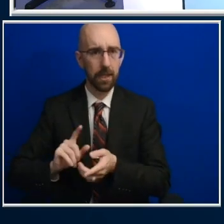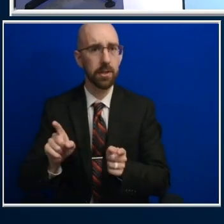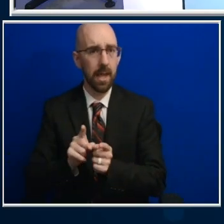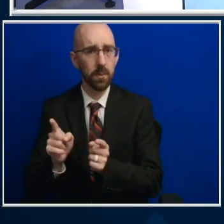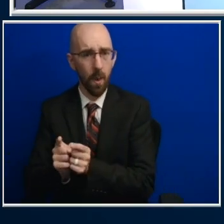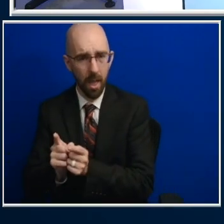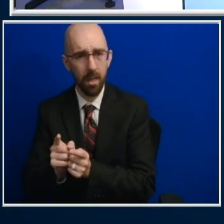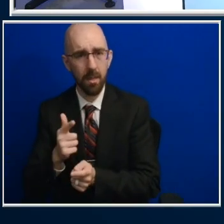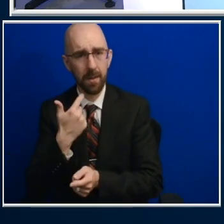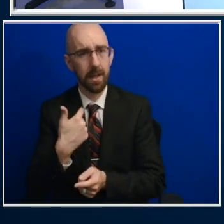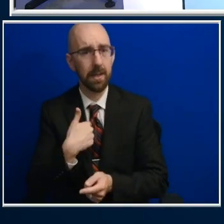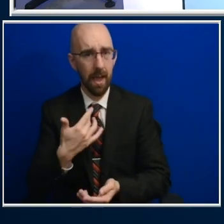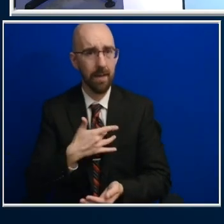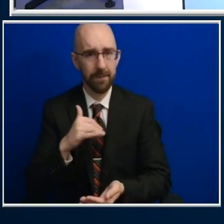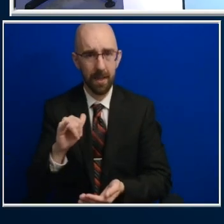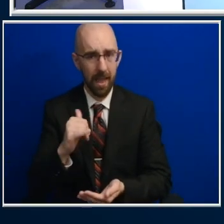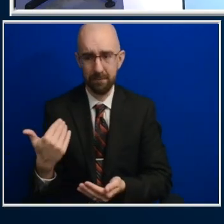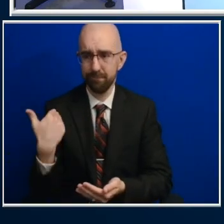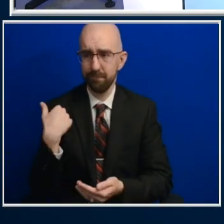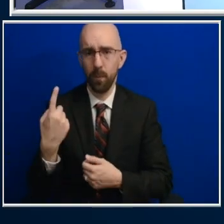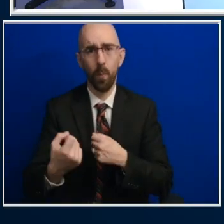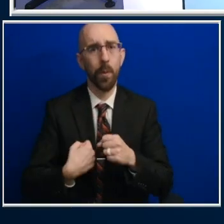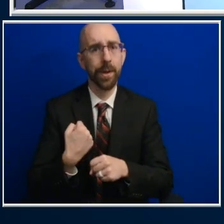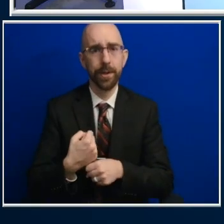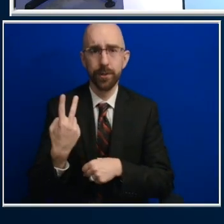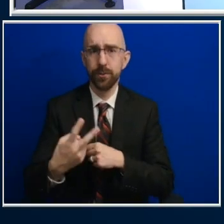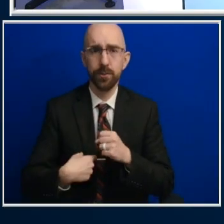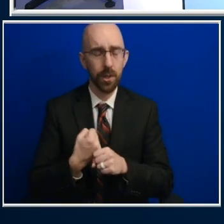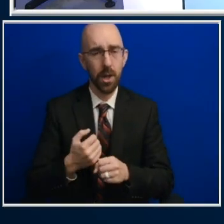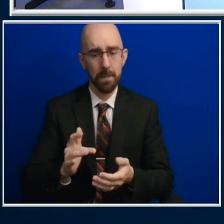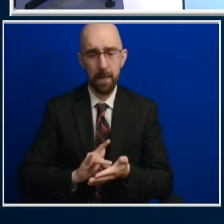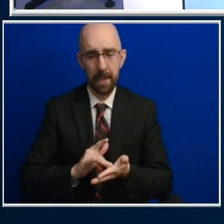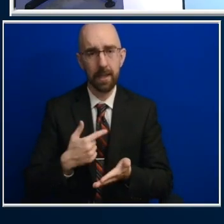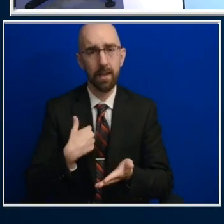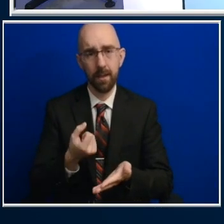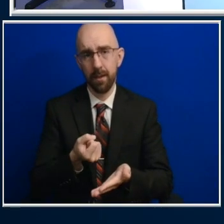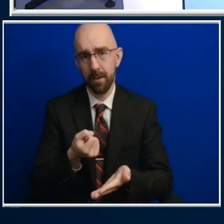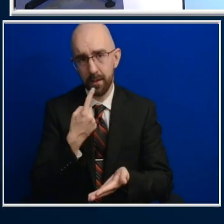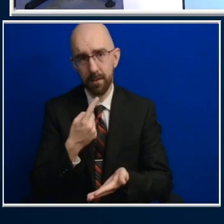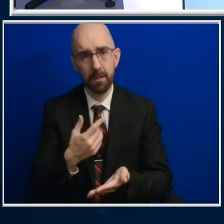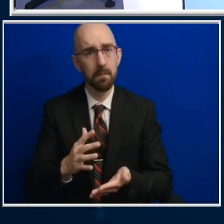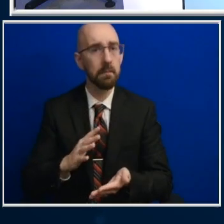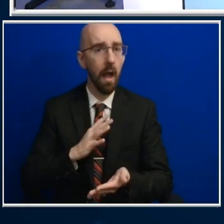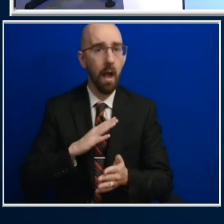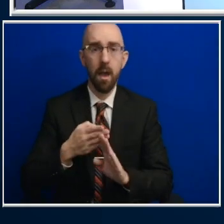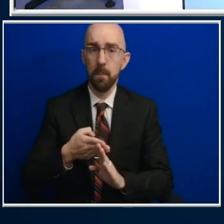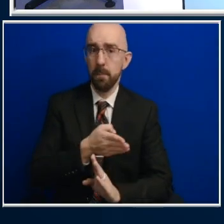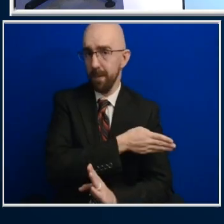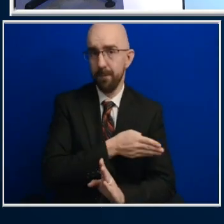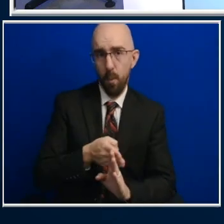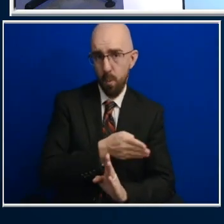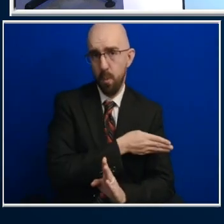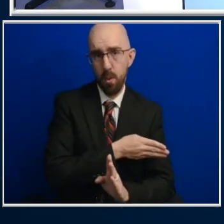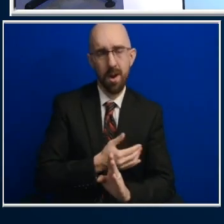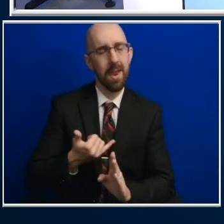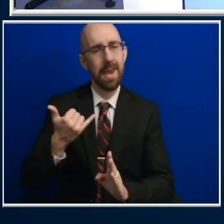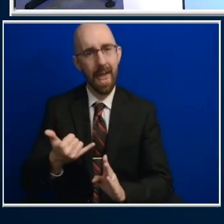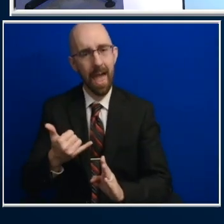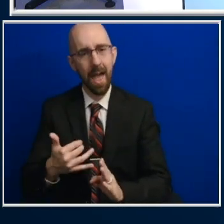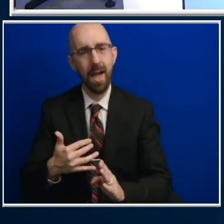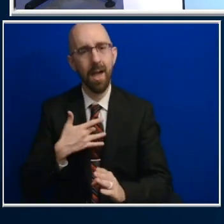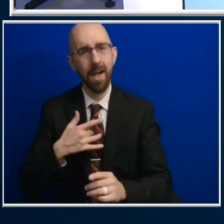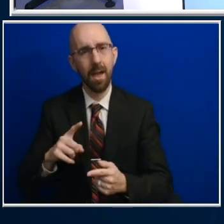I feel like in the last year or two, medications I've taken just fine before are a lot more likely to linger in